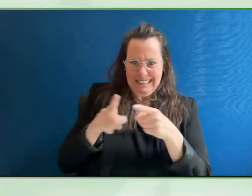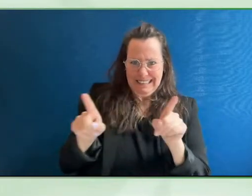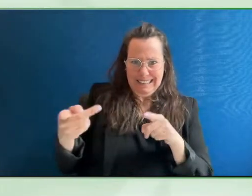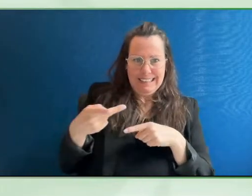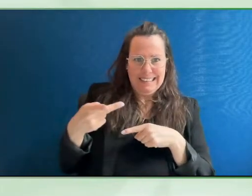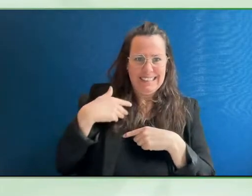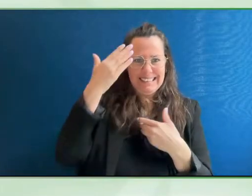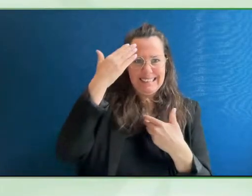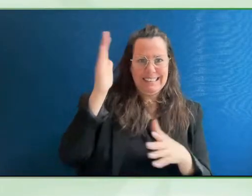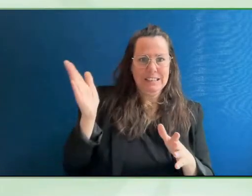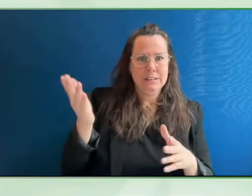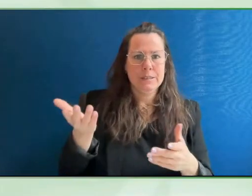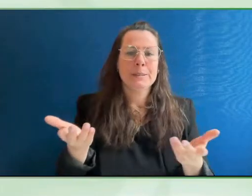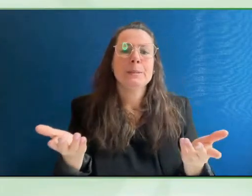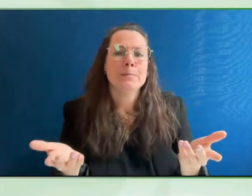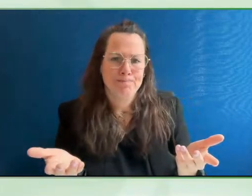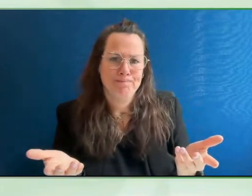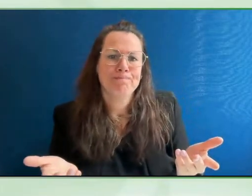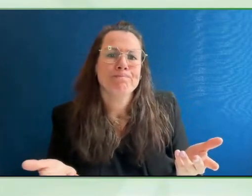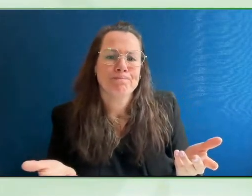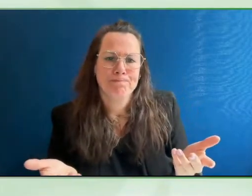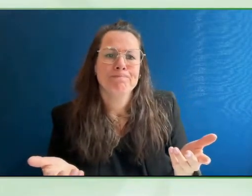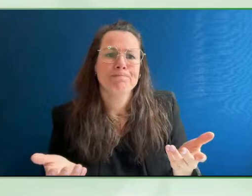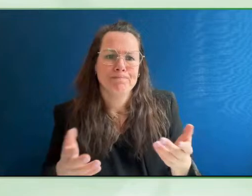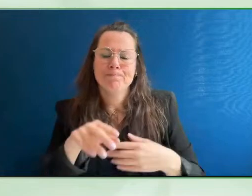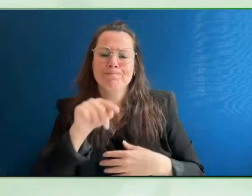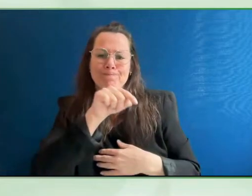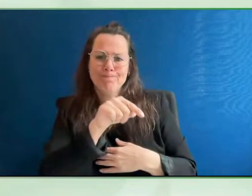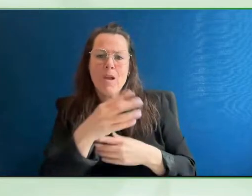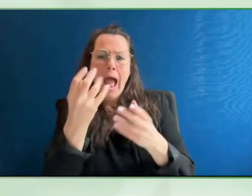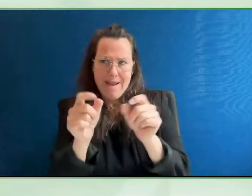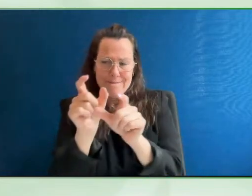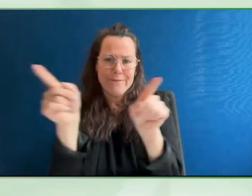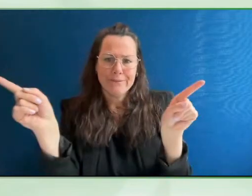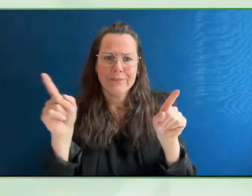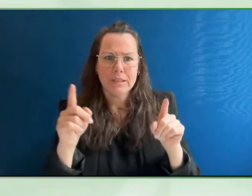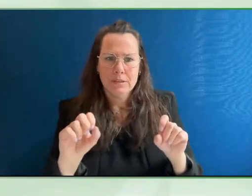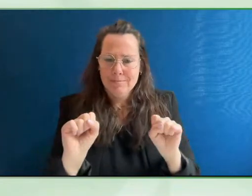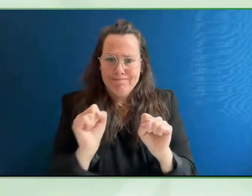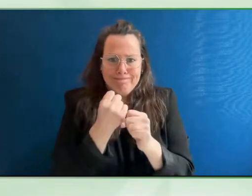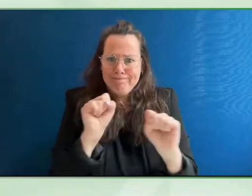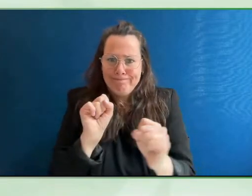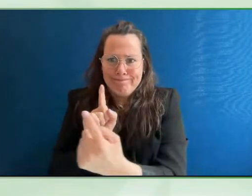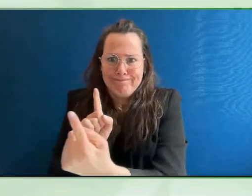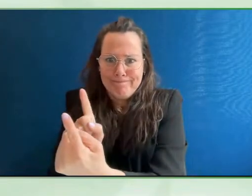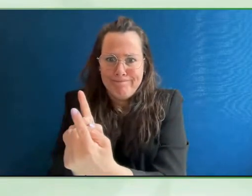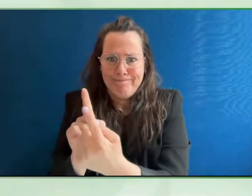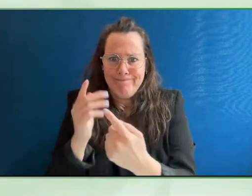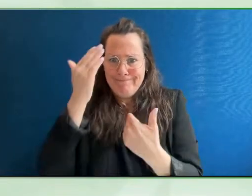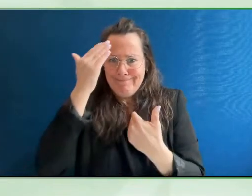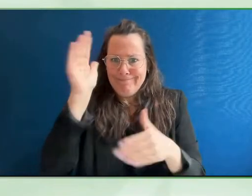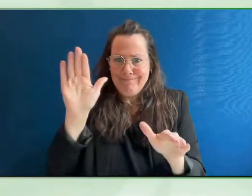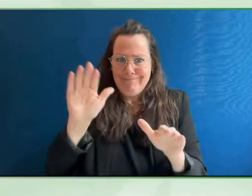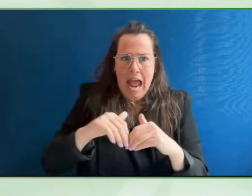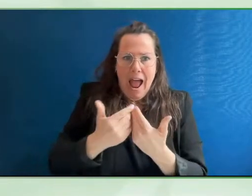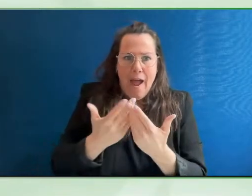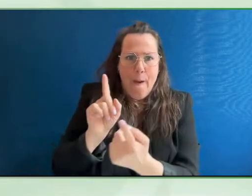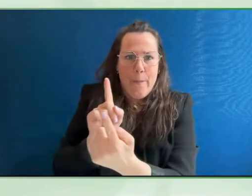use at work in order to perform their best self. And we've seen that